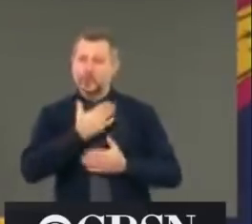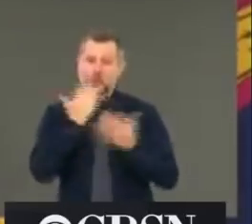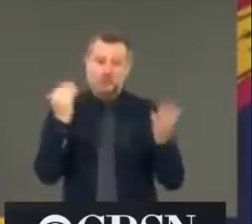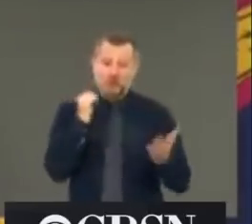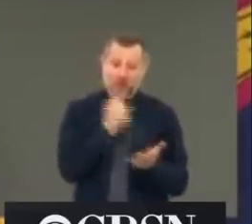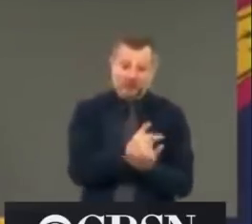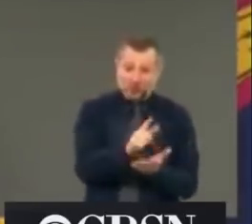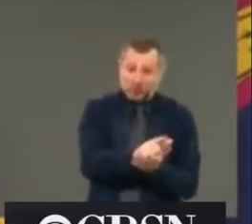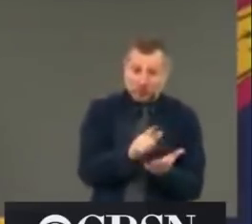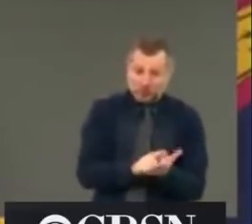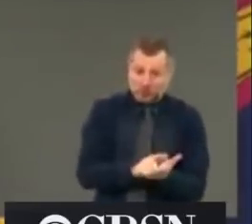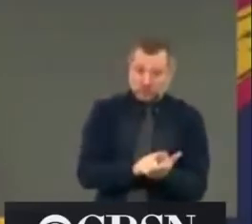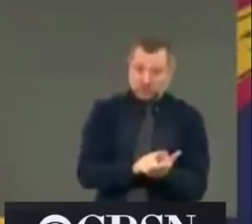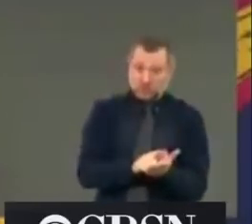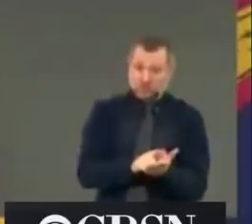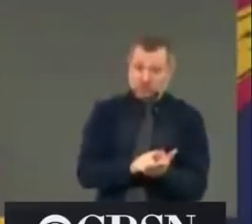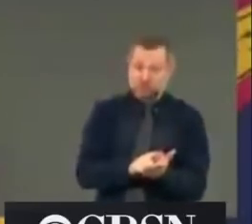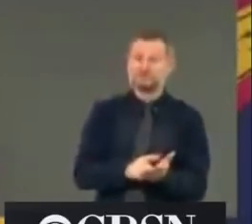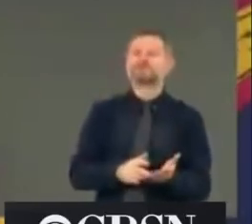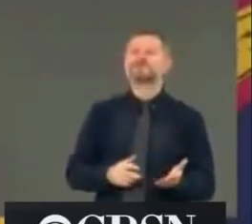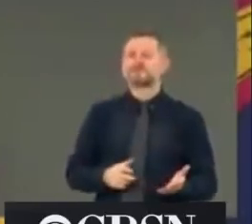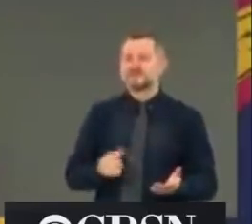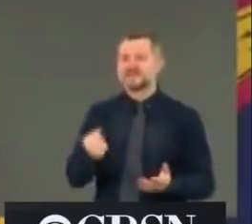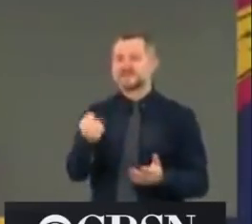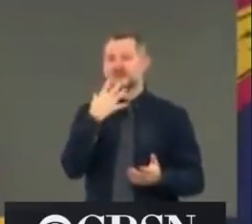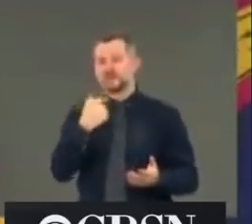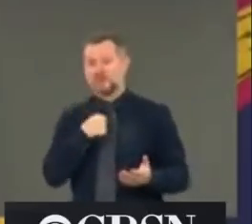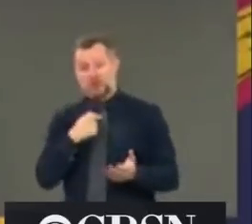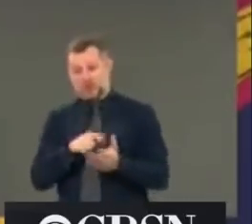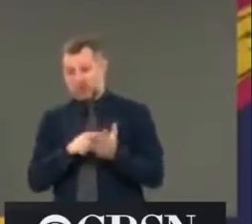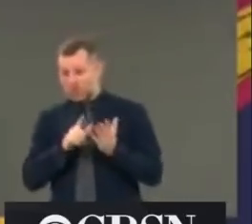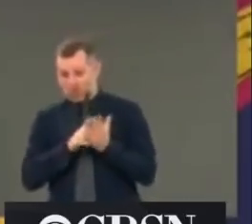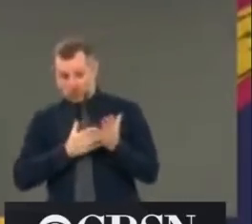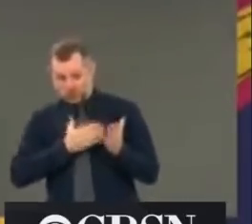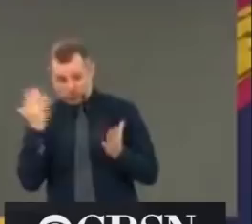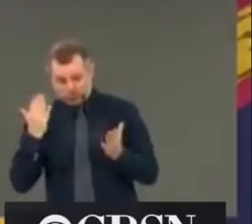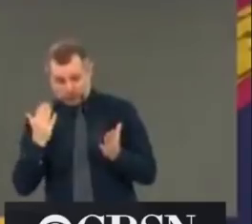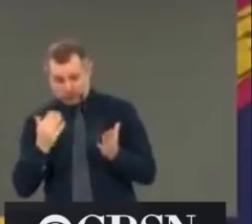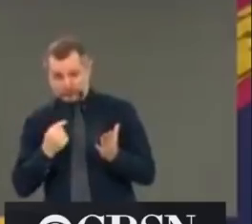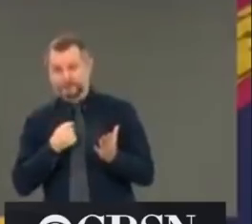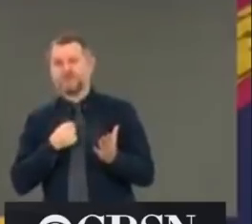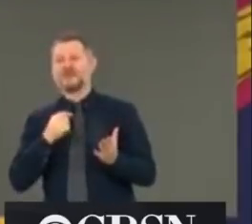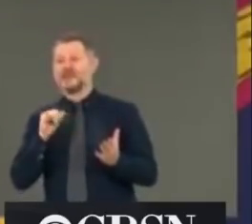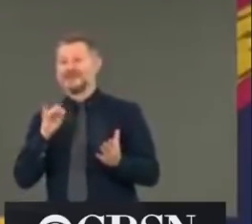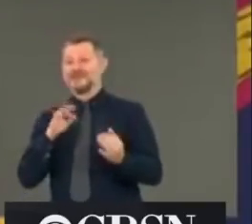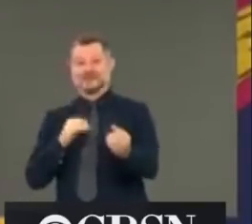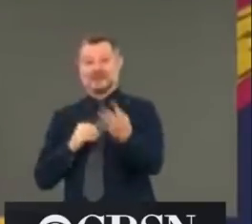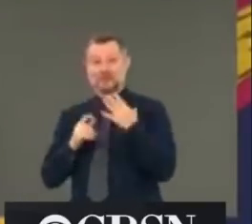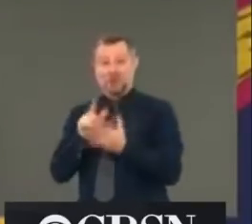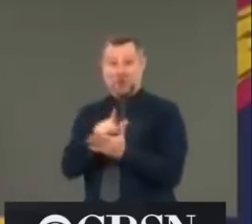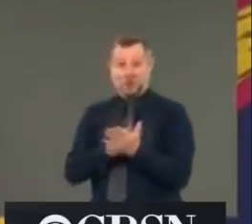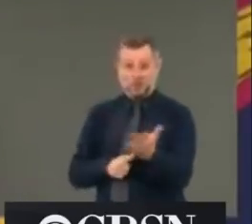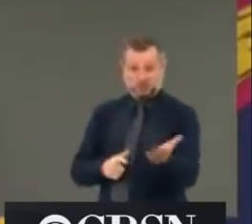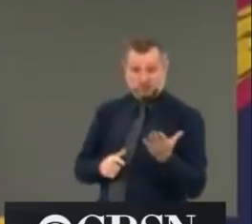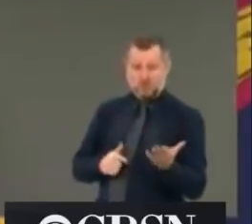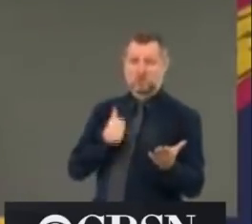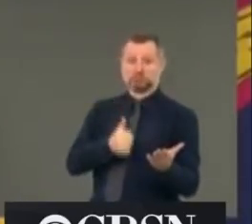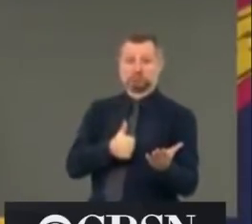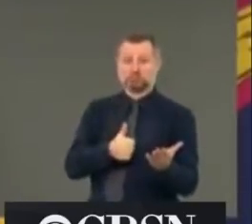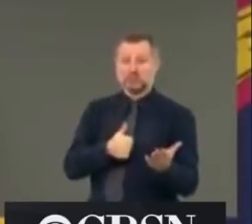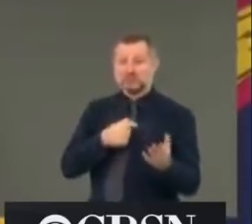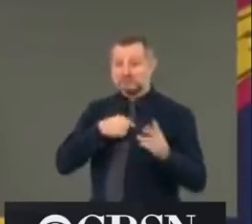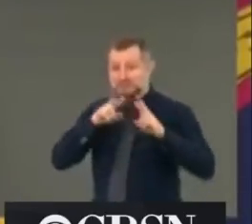pass a law or don't pass a law. They either send us a law or they don't send us a law. If they send us a law, we're not going to second guess their